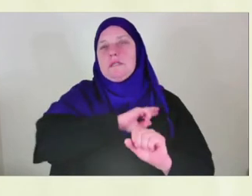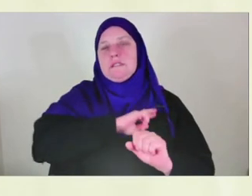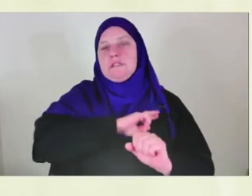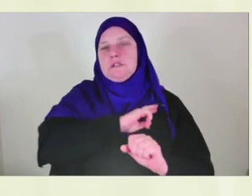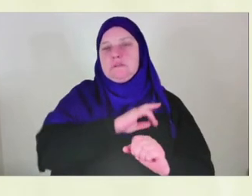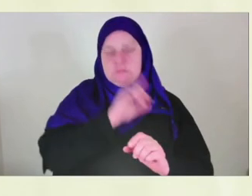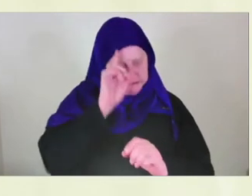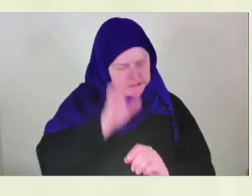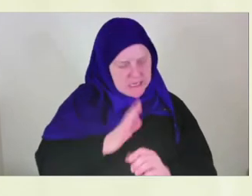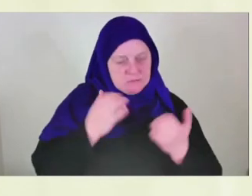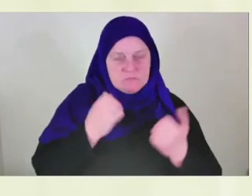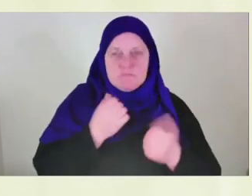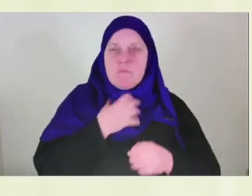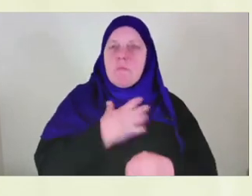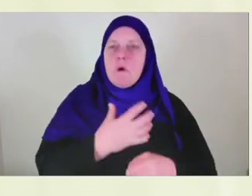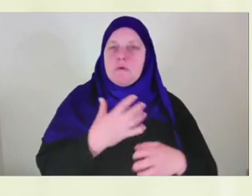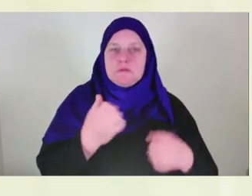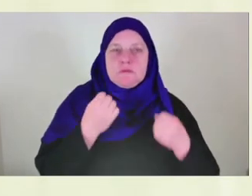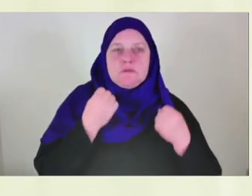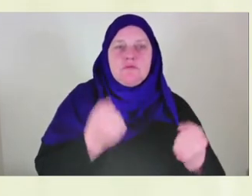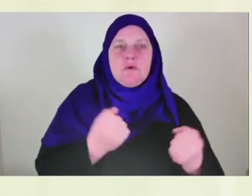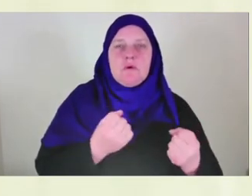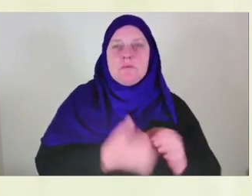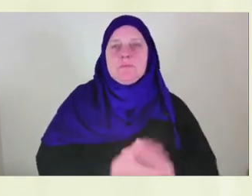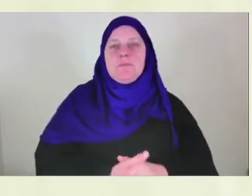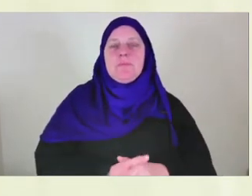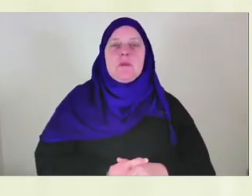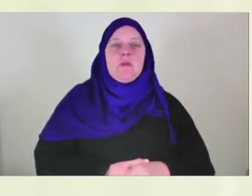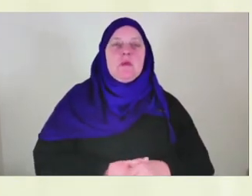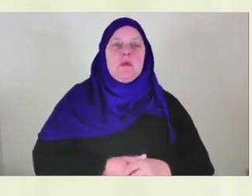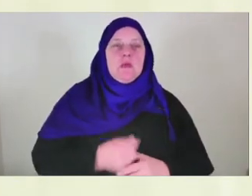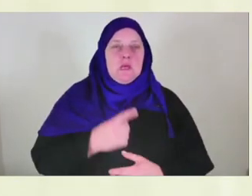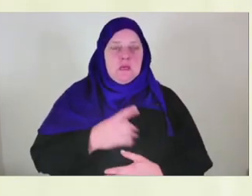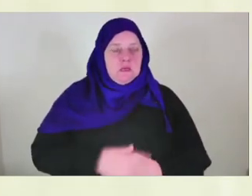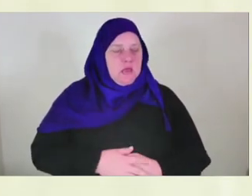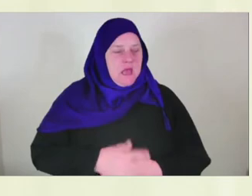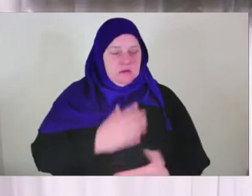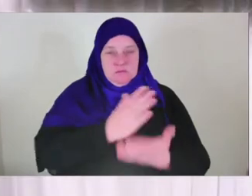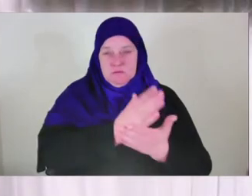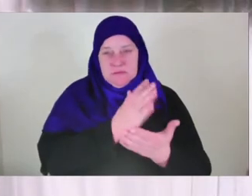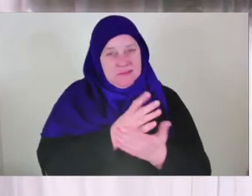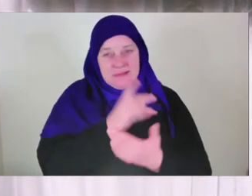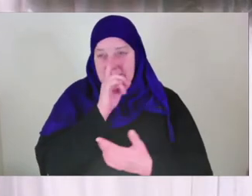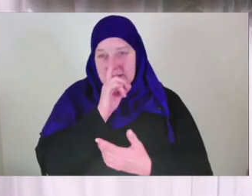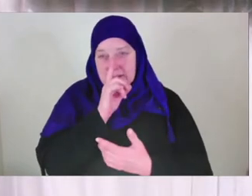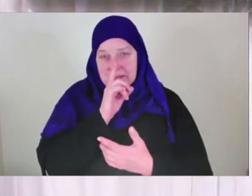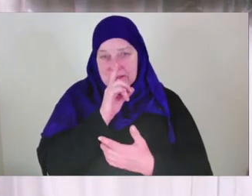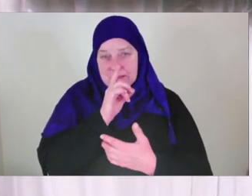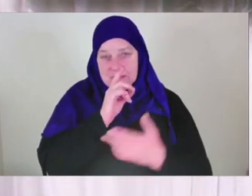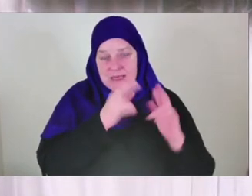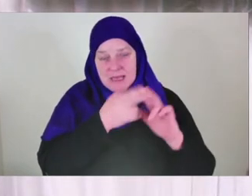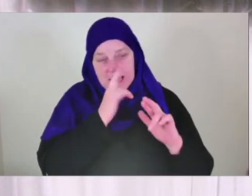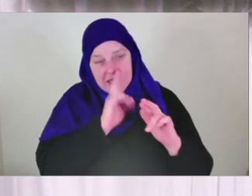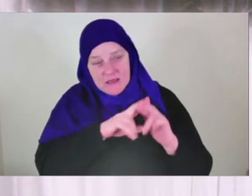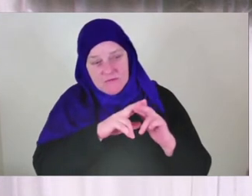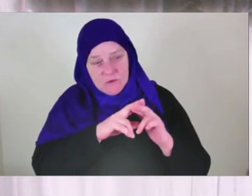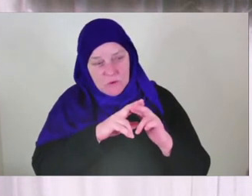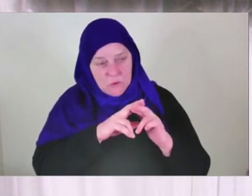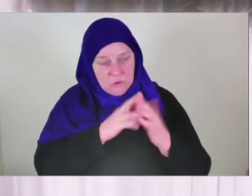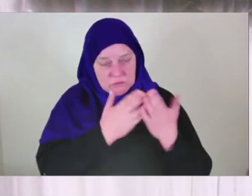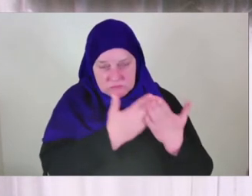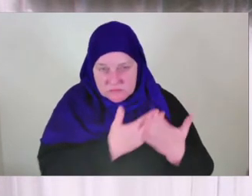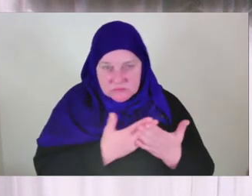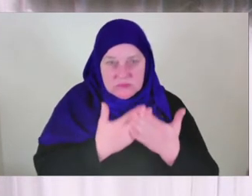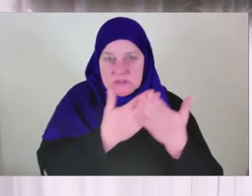one's getting exorbitant money. You know what I mean? Pretty much, if you're in the seminary, and you're not getting assistance